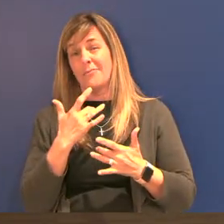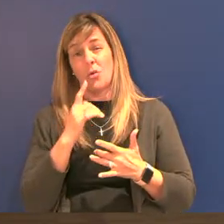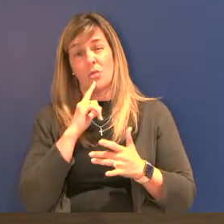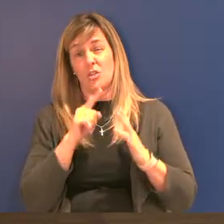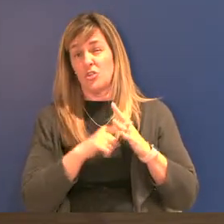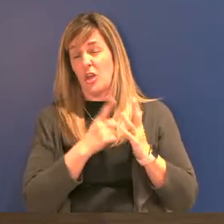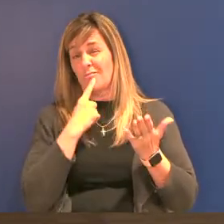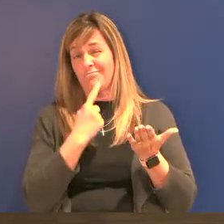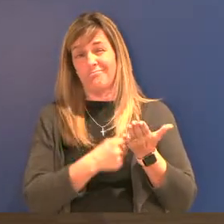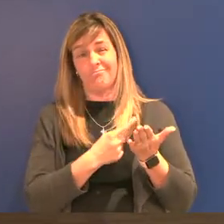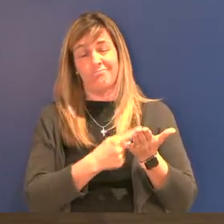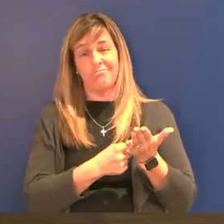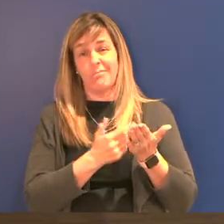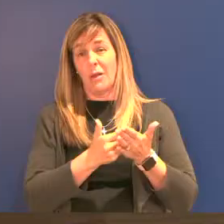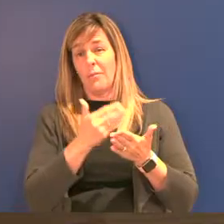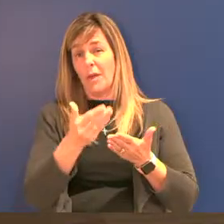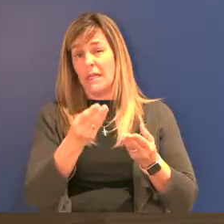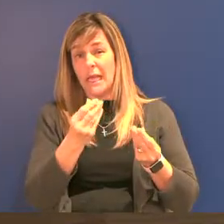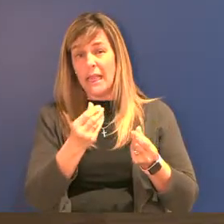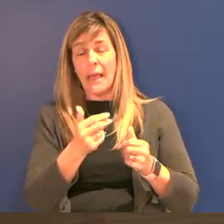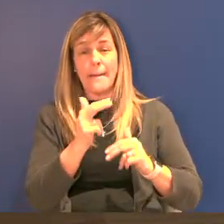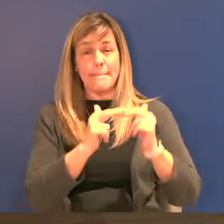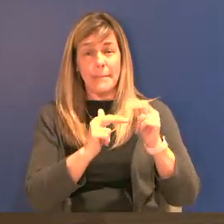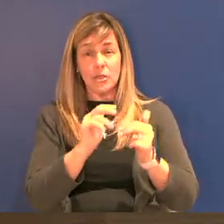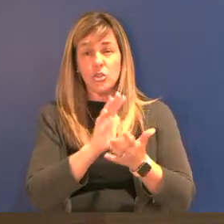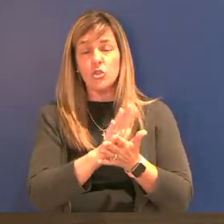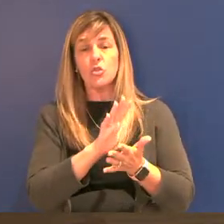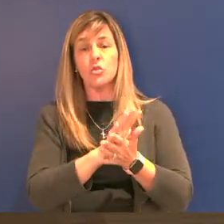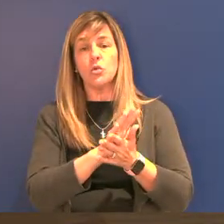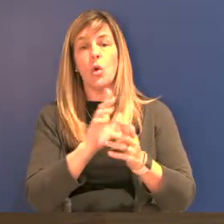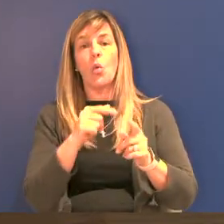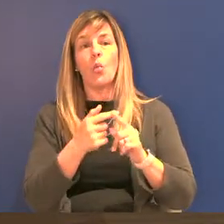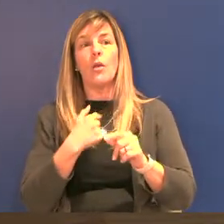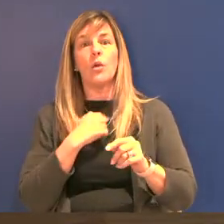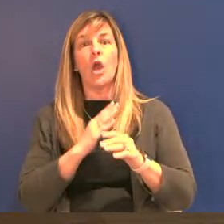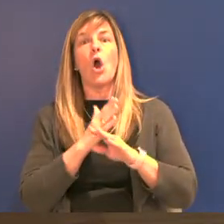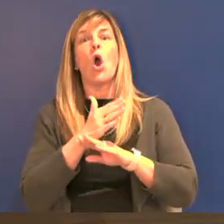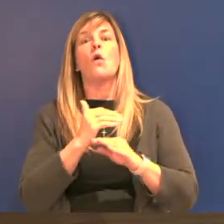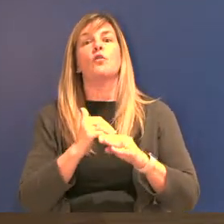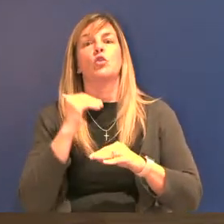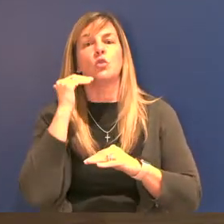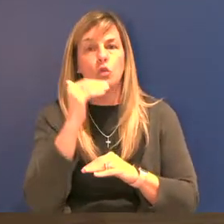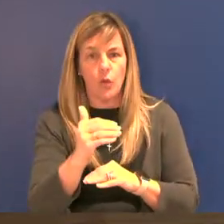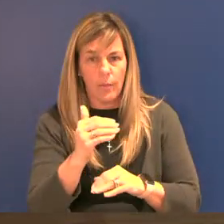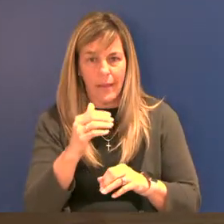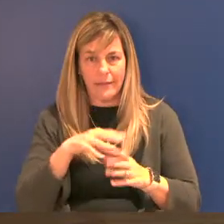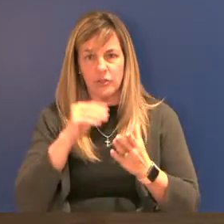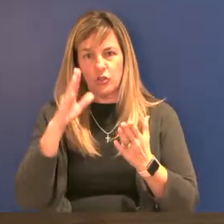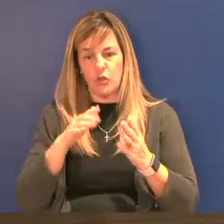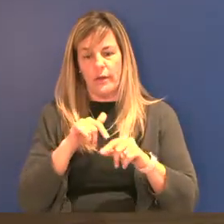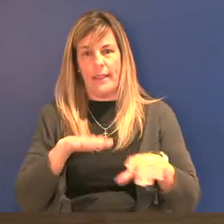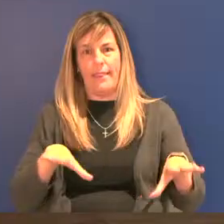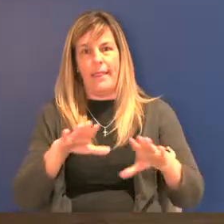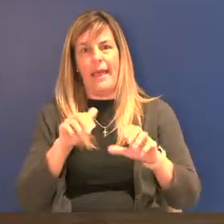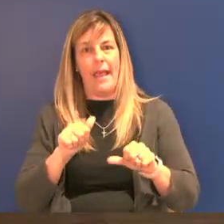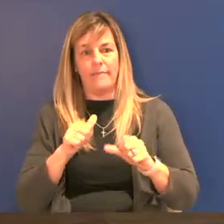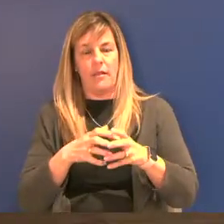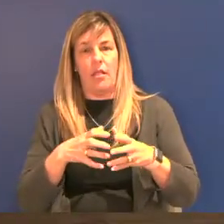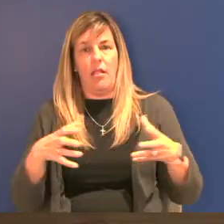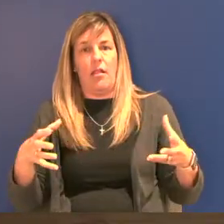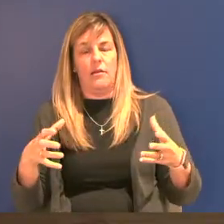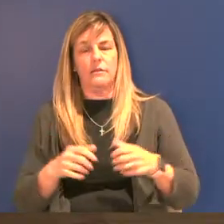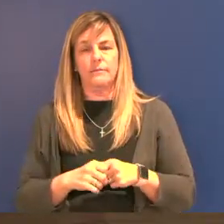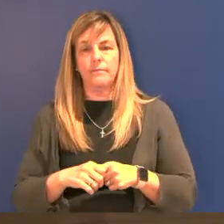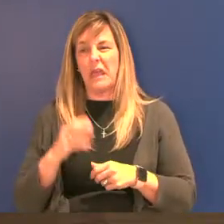start talking about purchasing land and building a school when we exceed capacity. Right now, I can tell you, in your area,